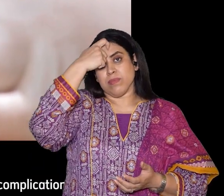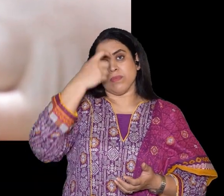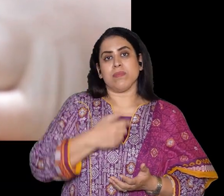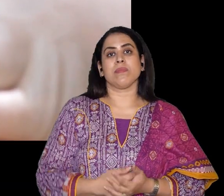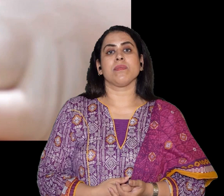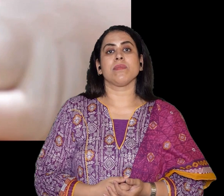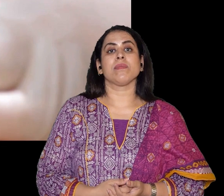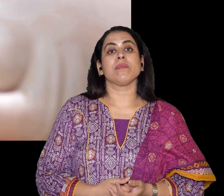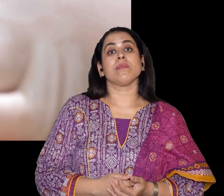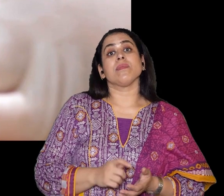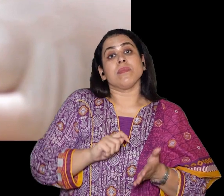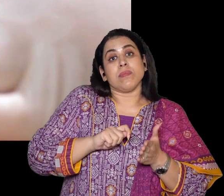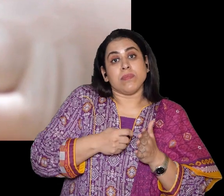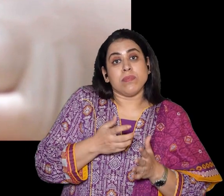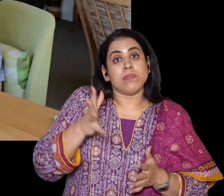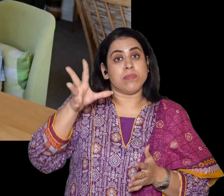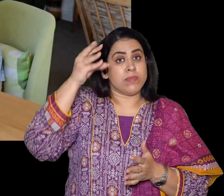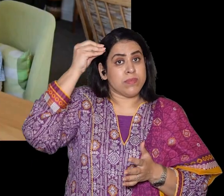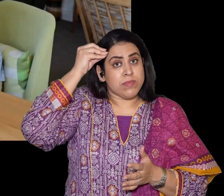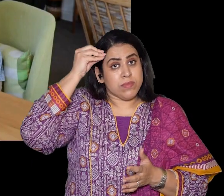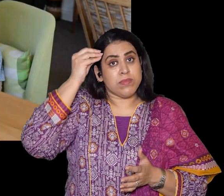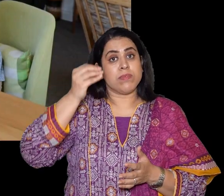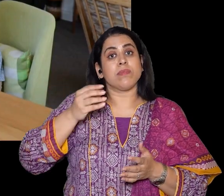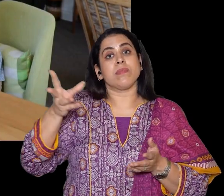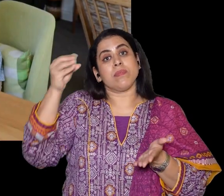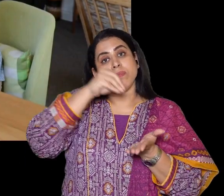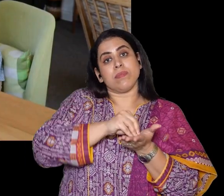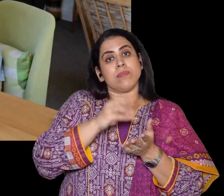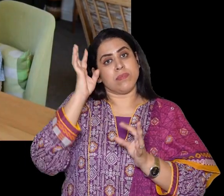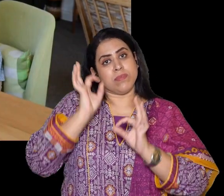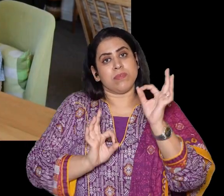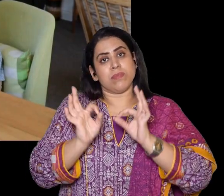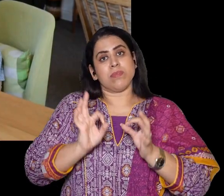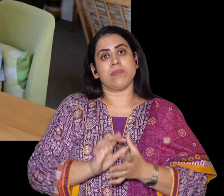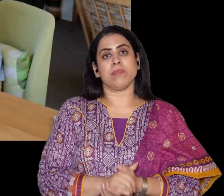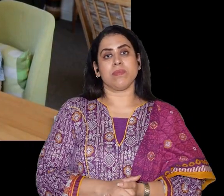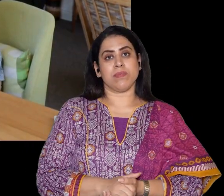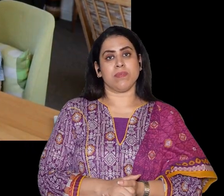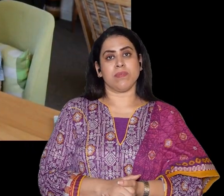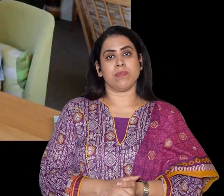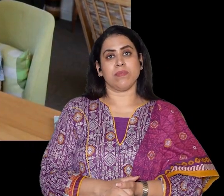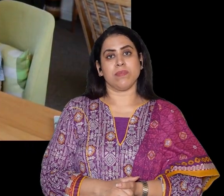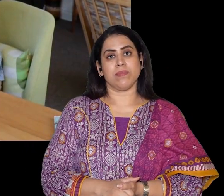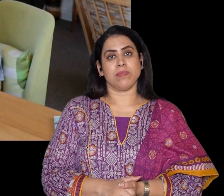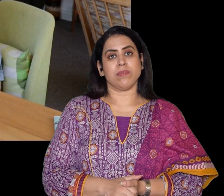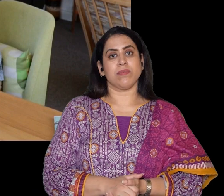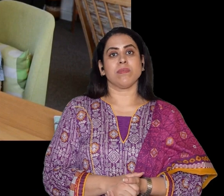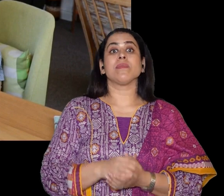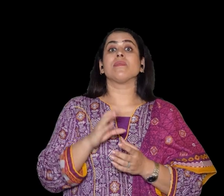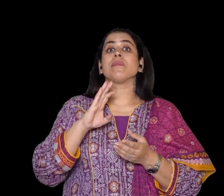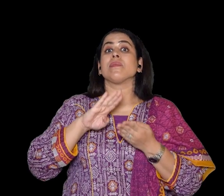most of these complications. The key is awareness and access to care.